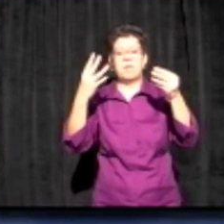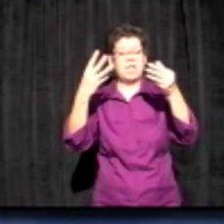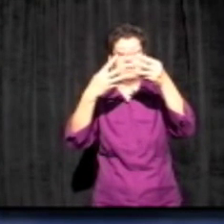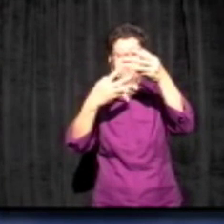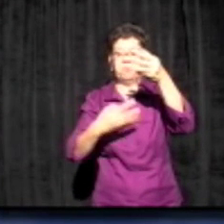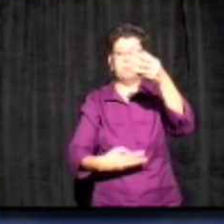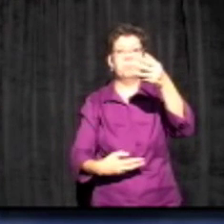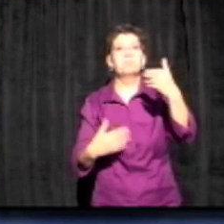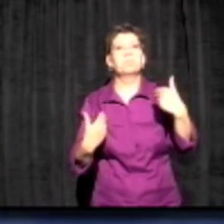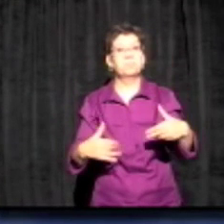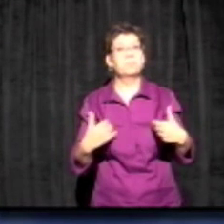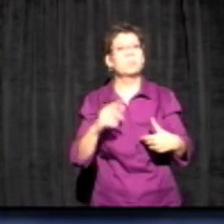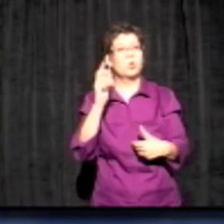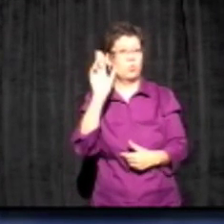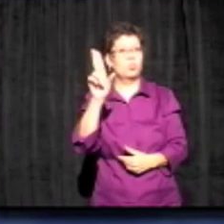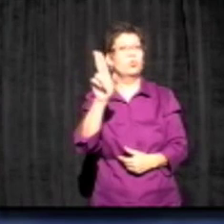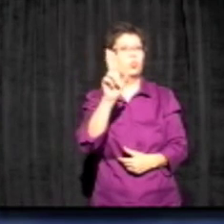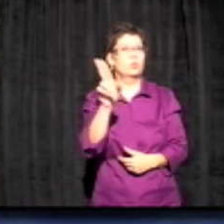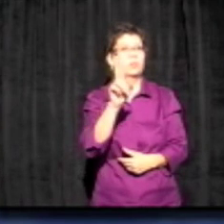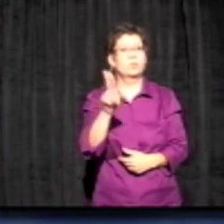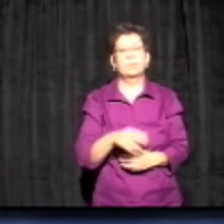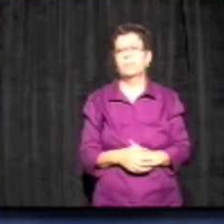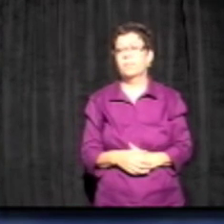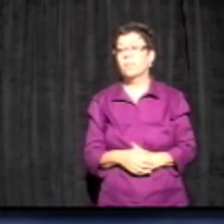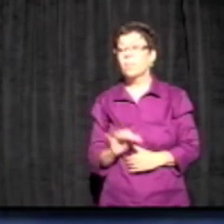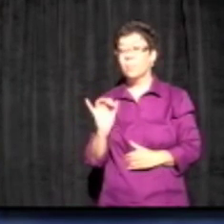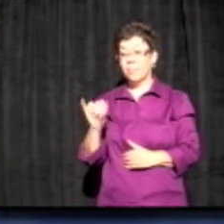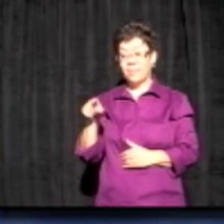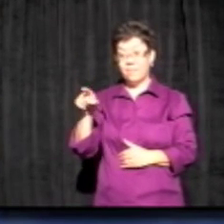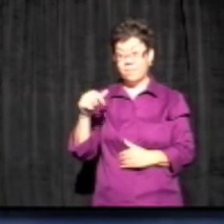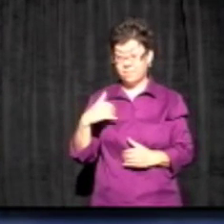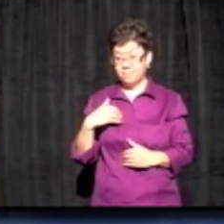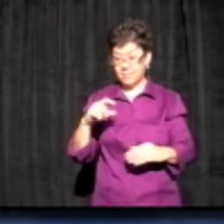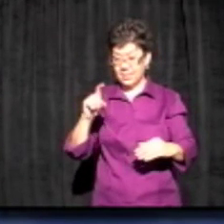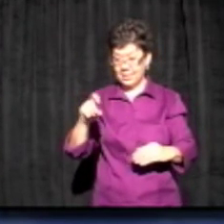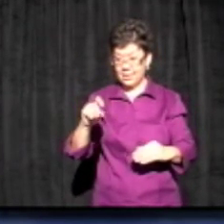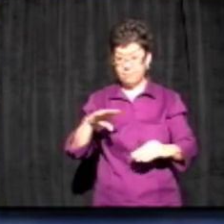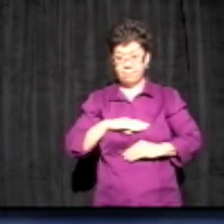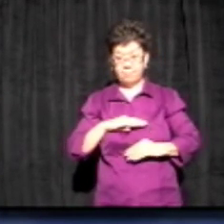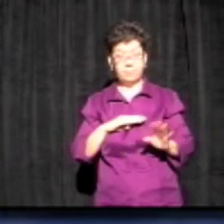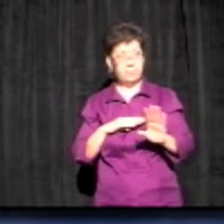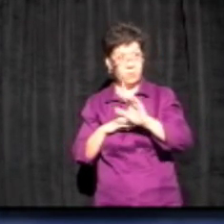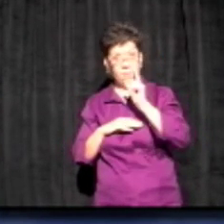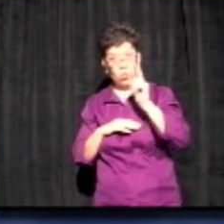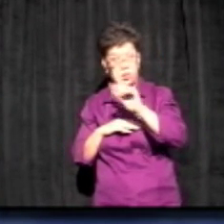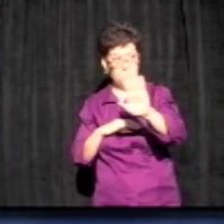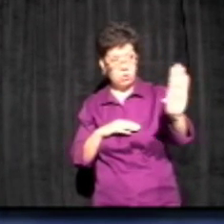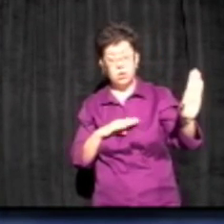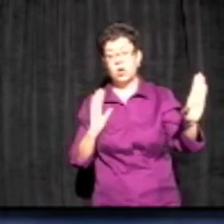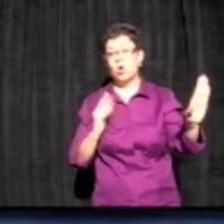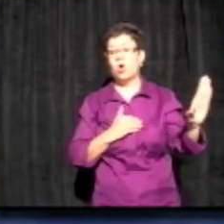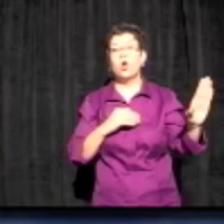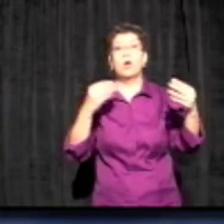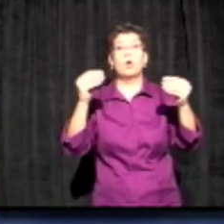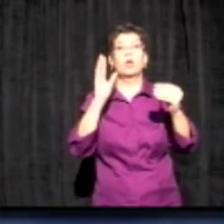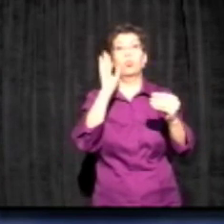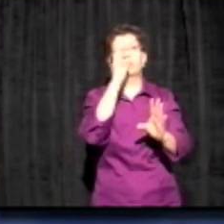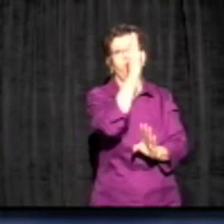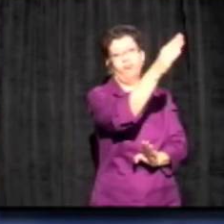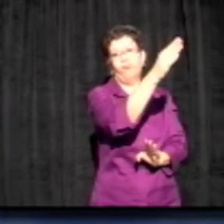on. And because it's a need-based product, the majority of our marketing will be direct.